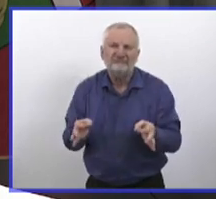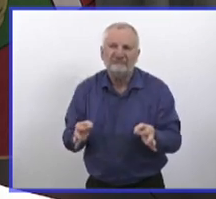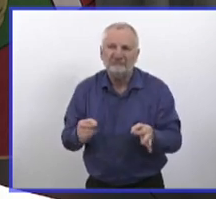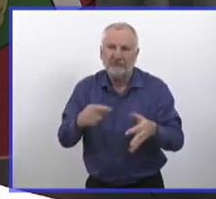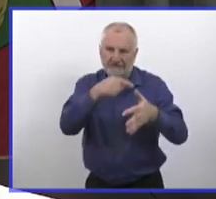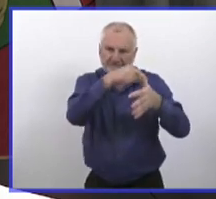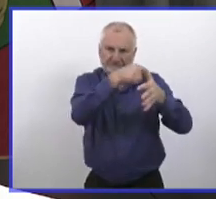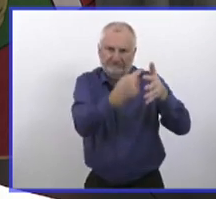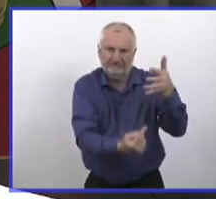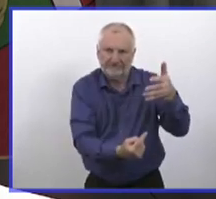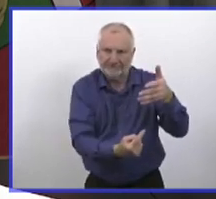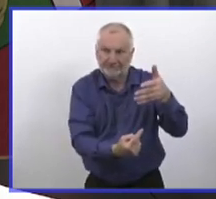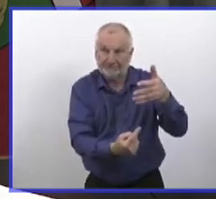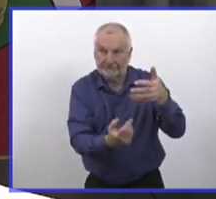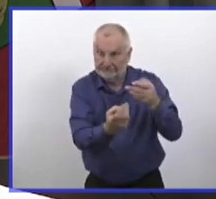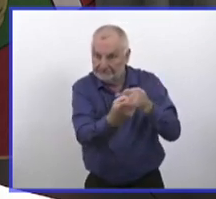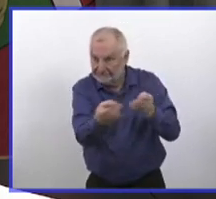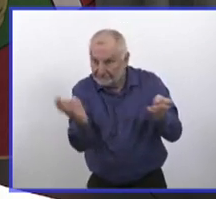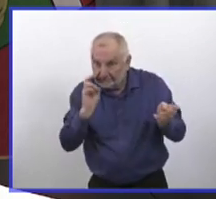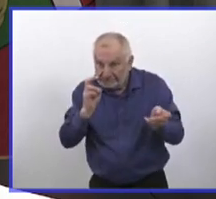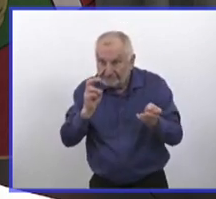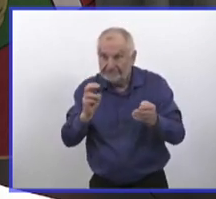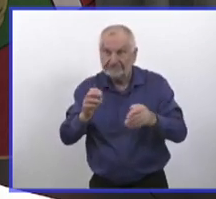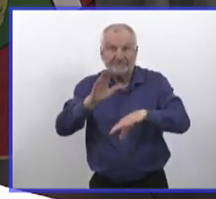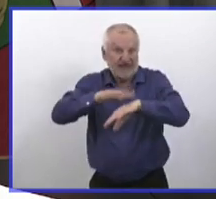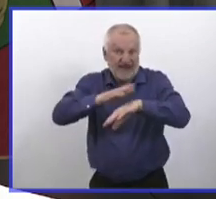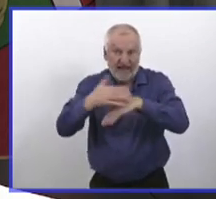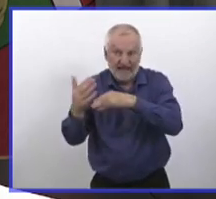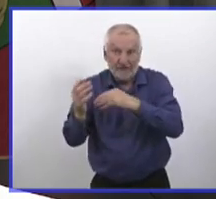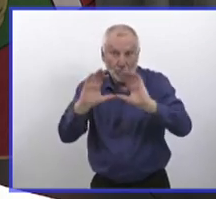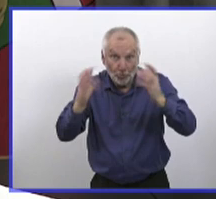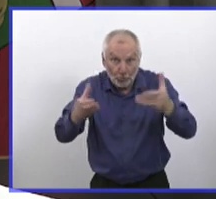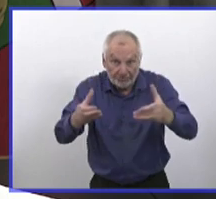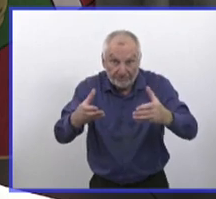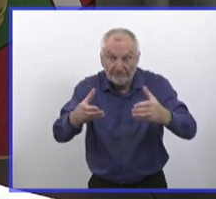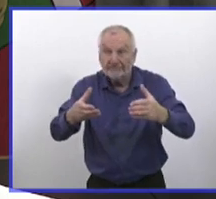physicians from a large number of specialties like